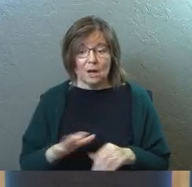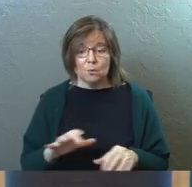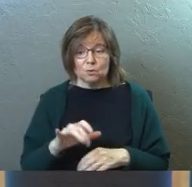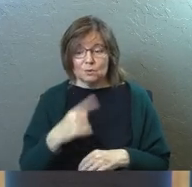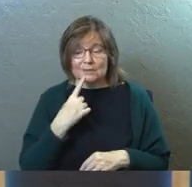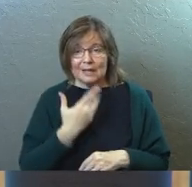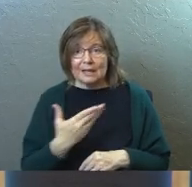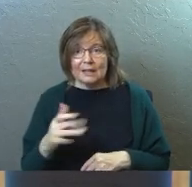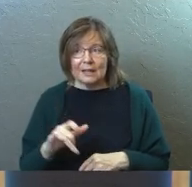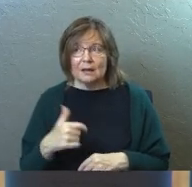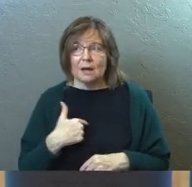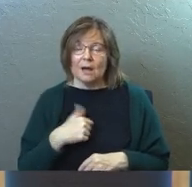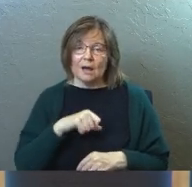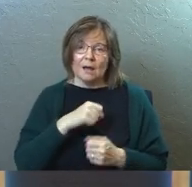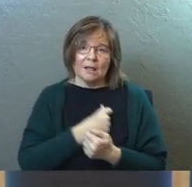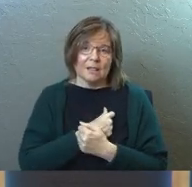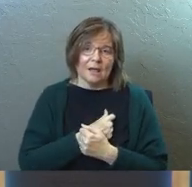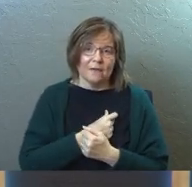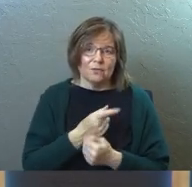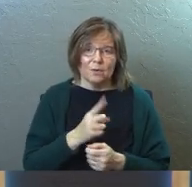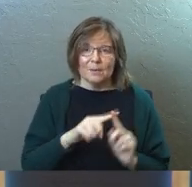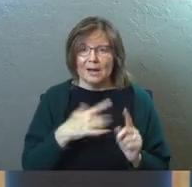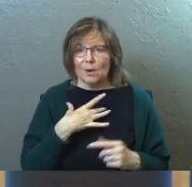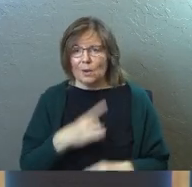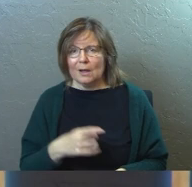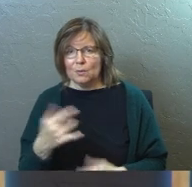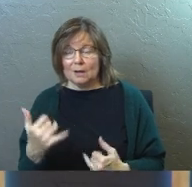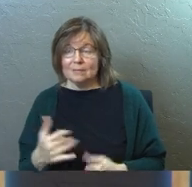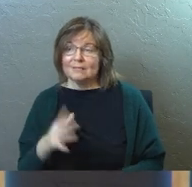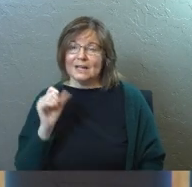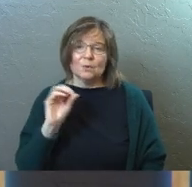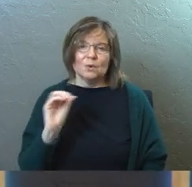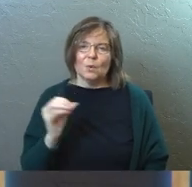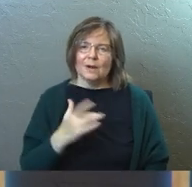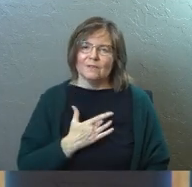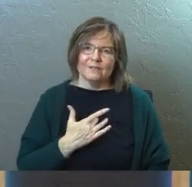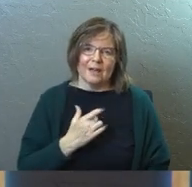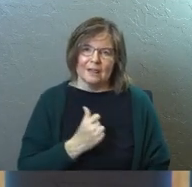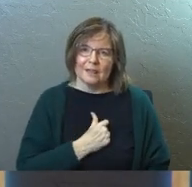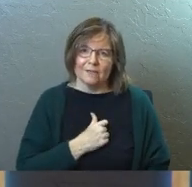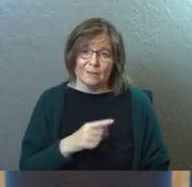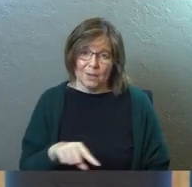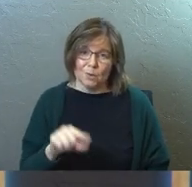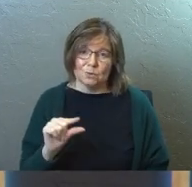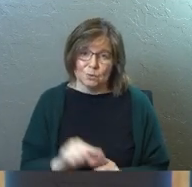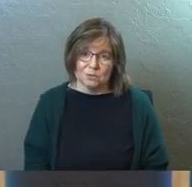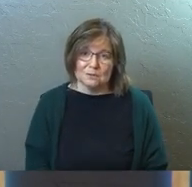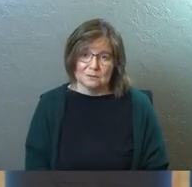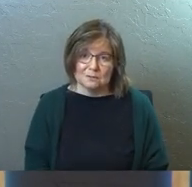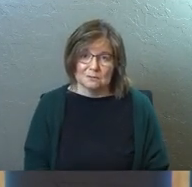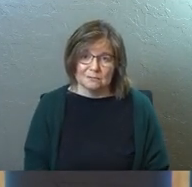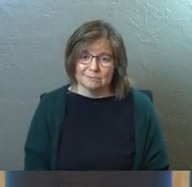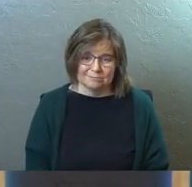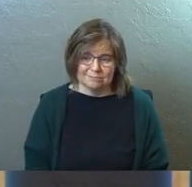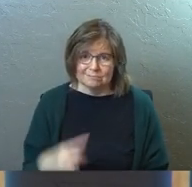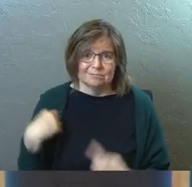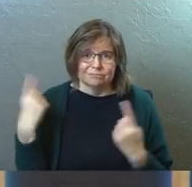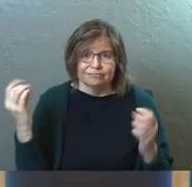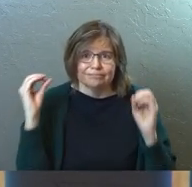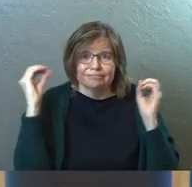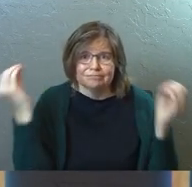do say things like, I love you, but I don't like you right now. Guess what? No one ever felt loved by those words.